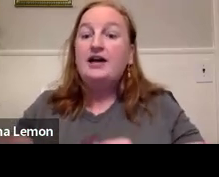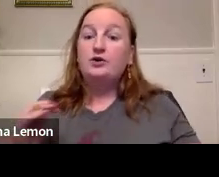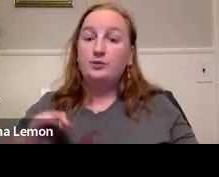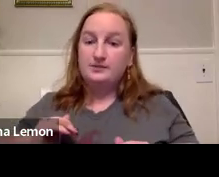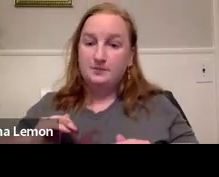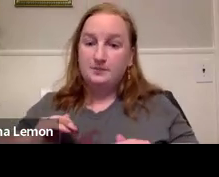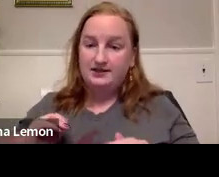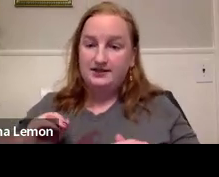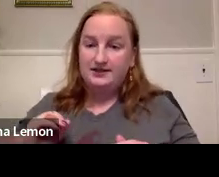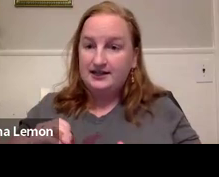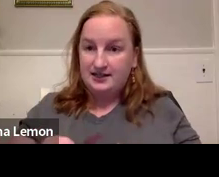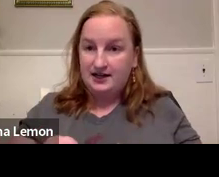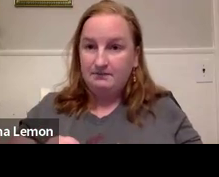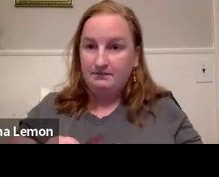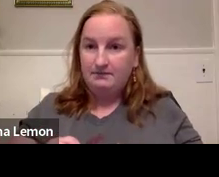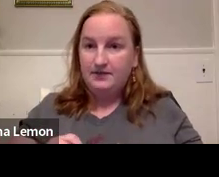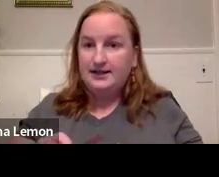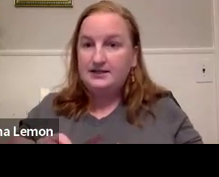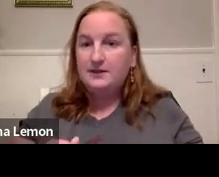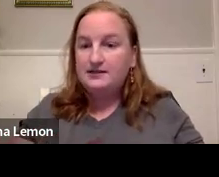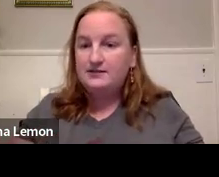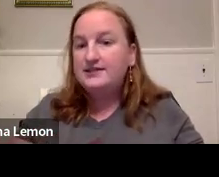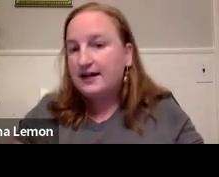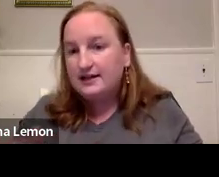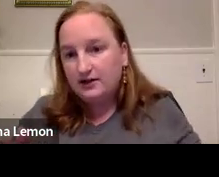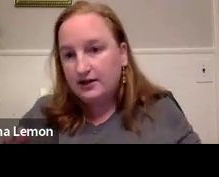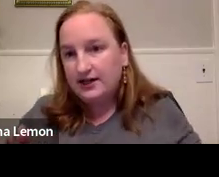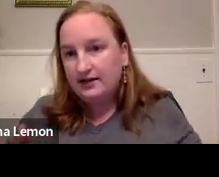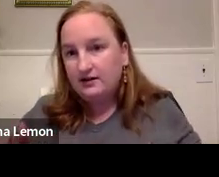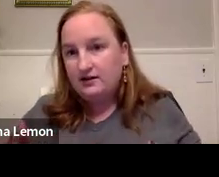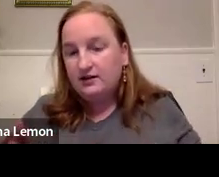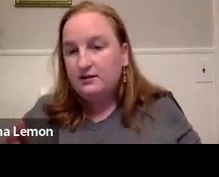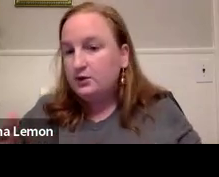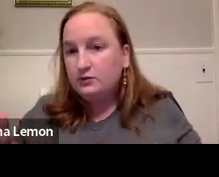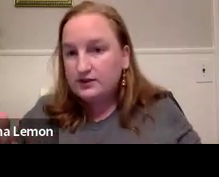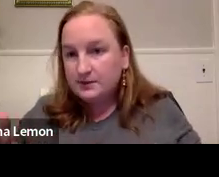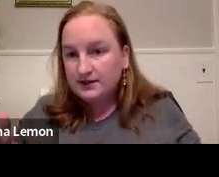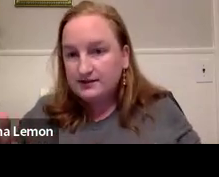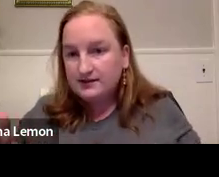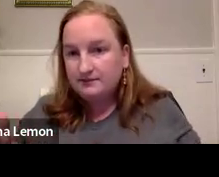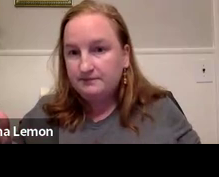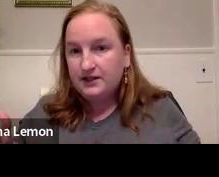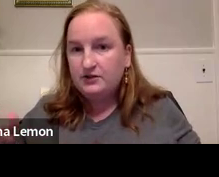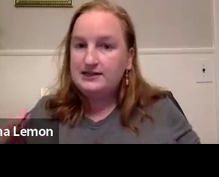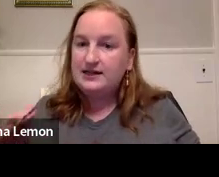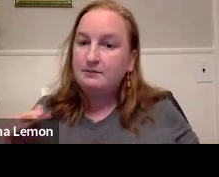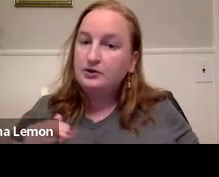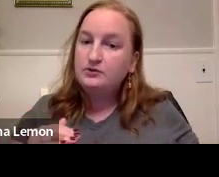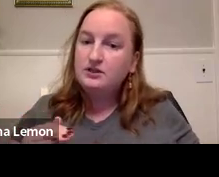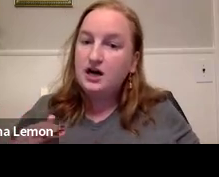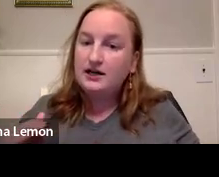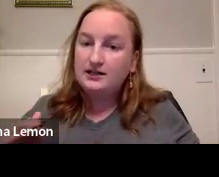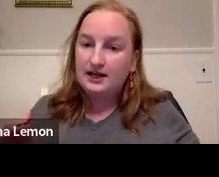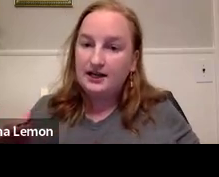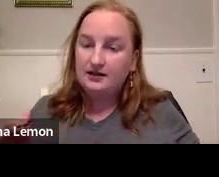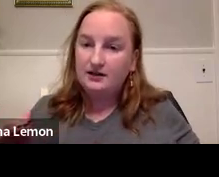get a higher response the second time. And that's because of a secondary immune response. And you can see that